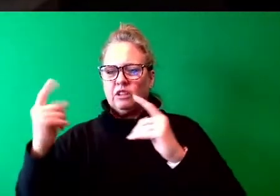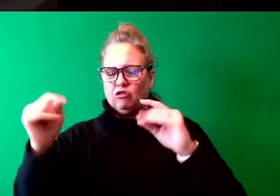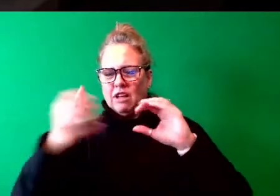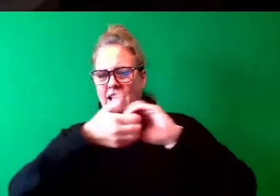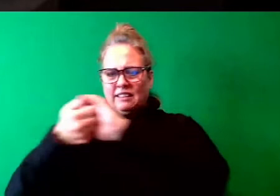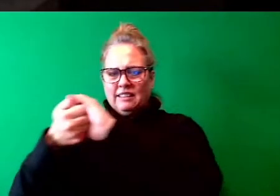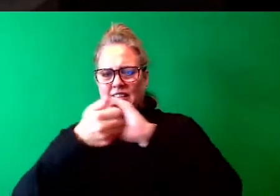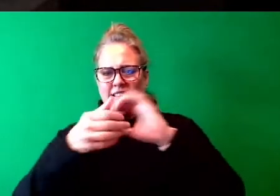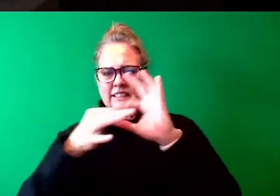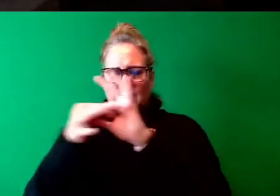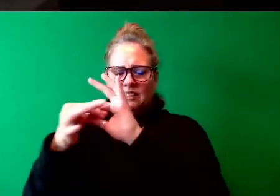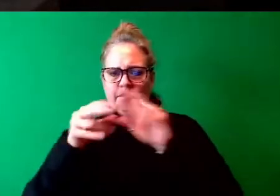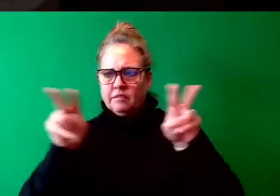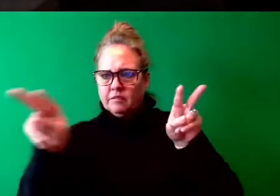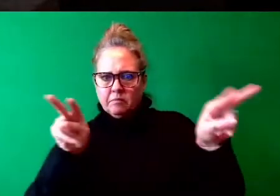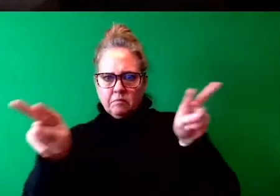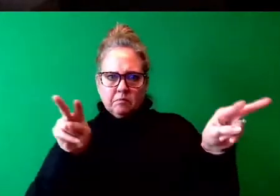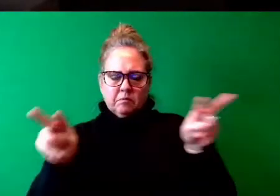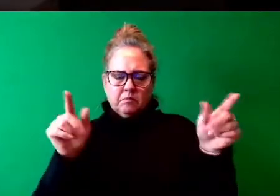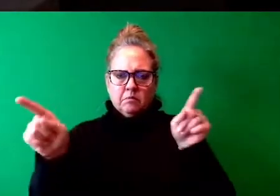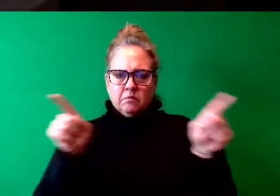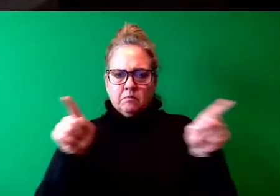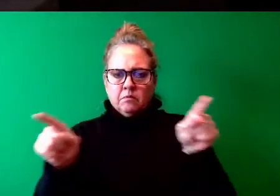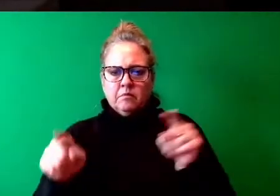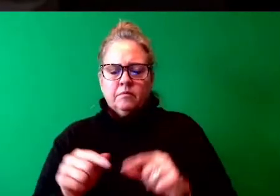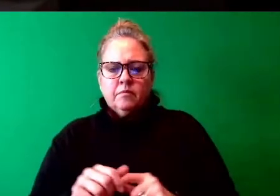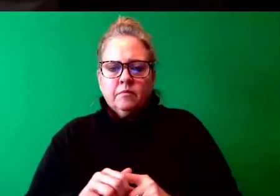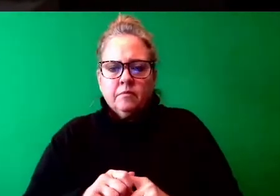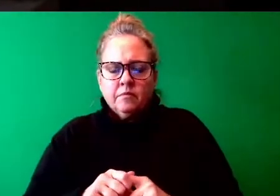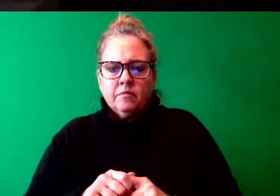the correlation that we make there. Next slide, please.